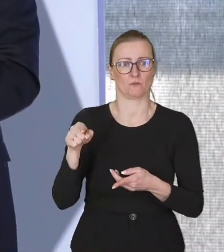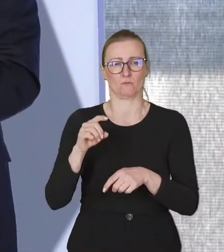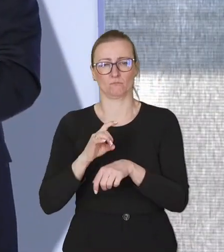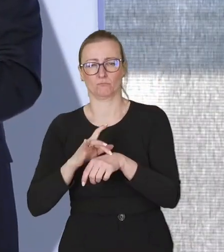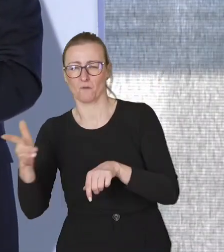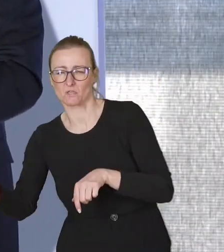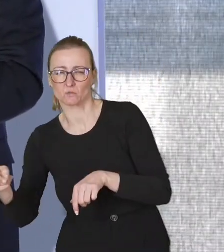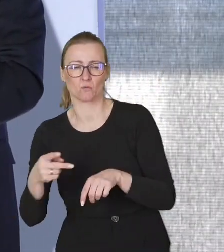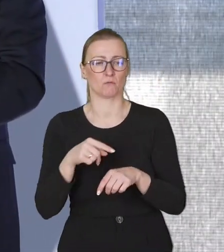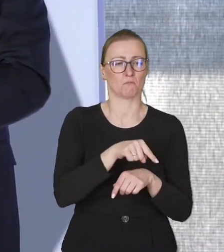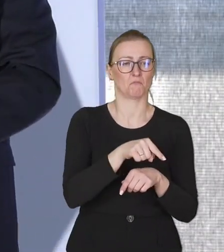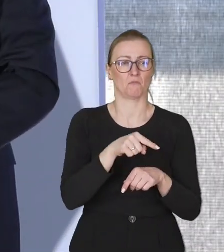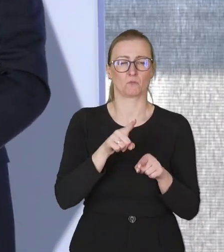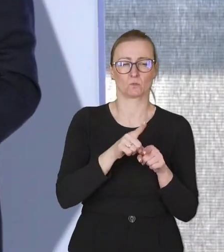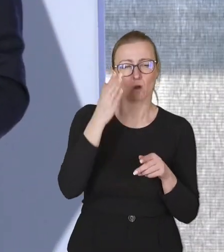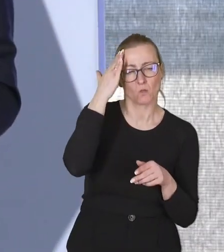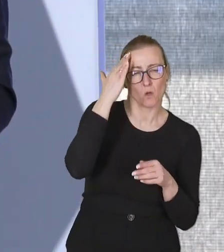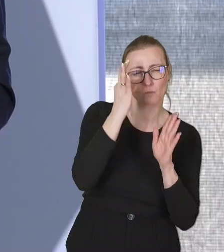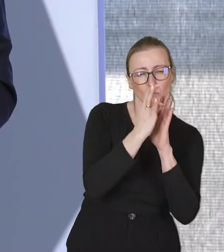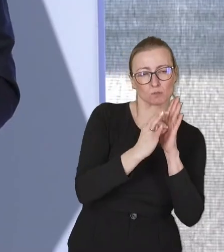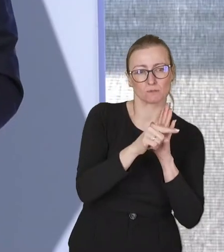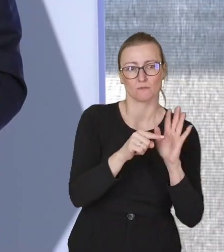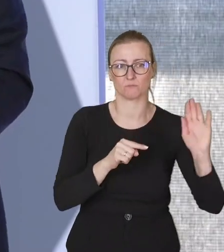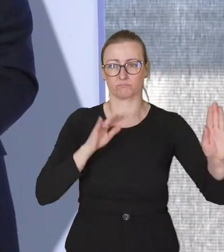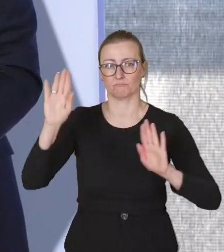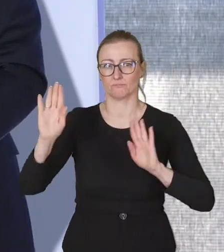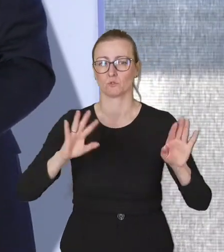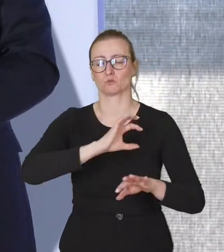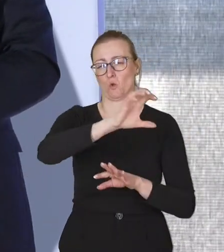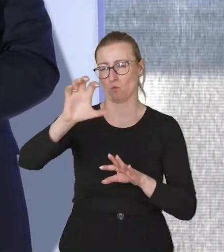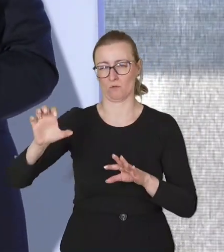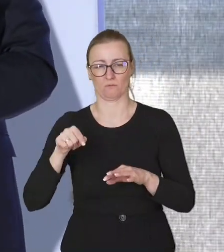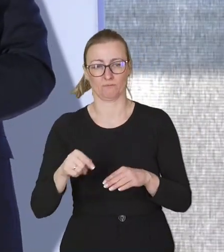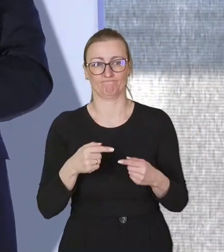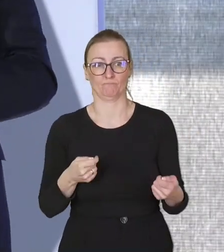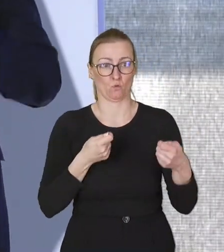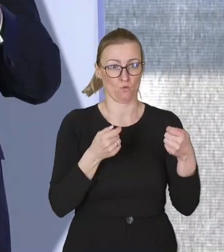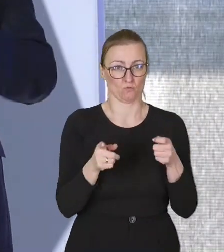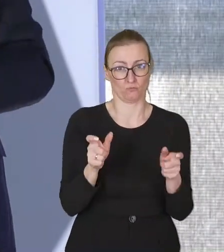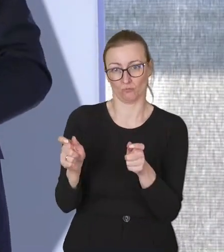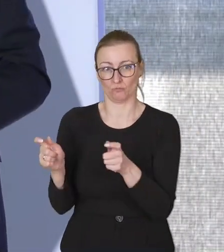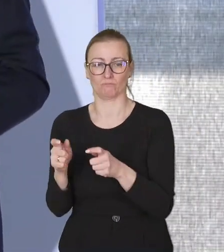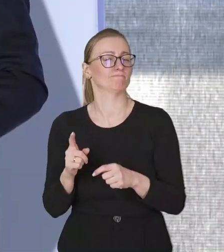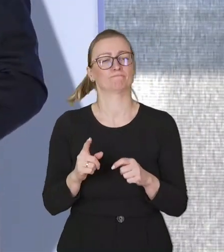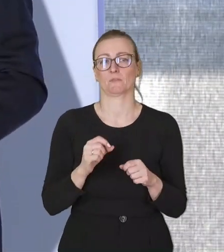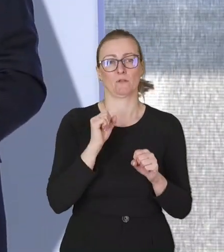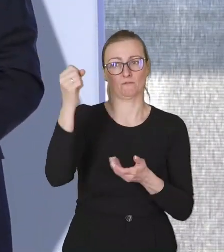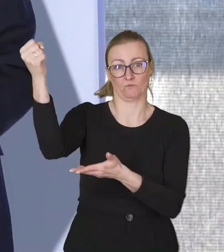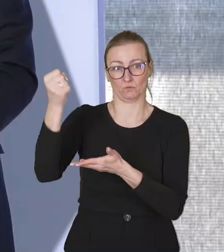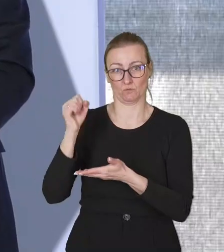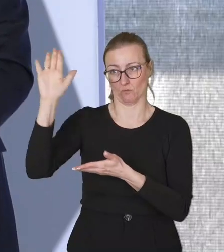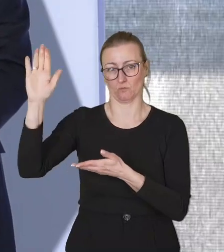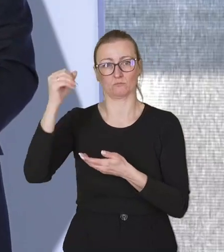the competitiveness coordination tool and competitiveness fund. Many of these ideas, if you go into detailed